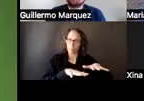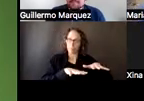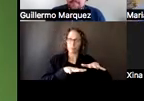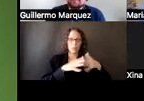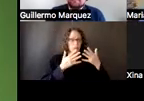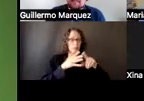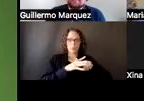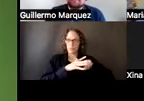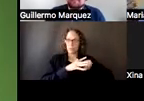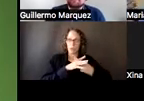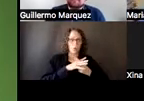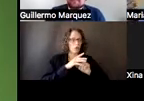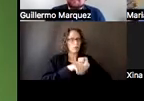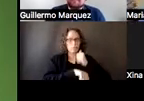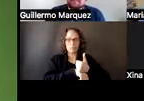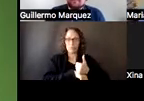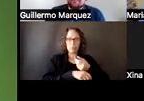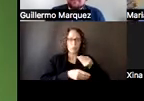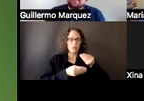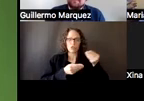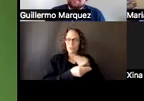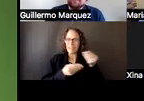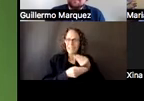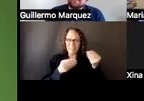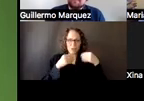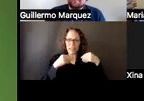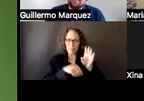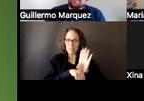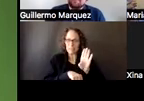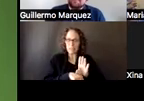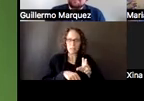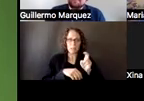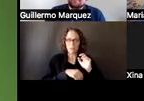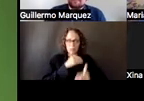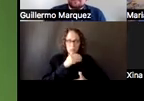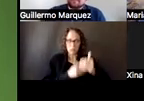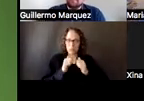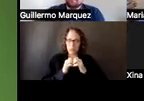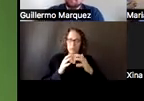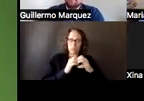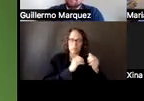businesses, trade, and they became very successful to where